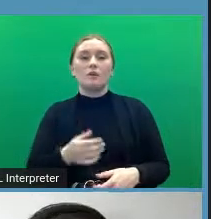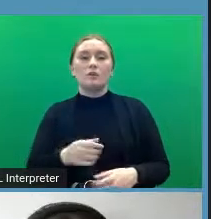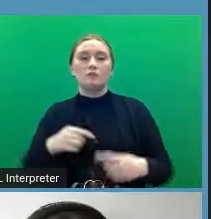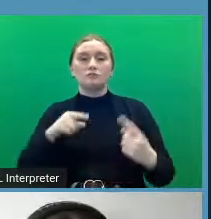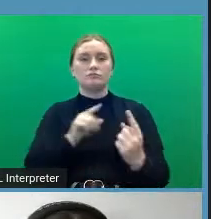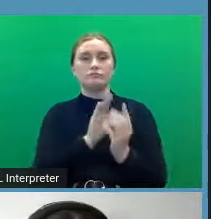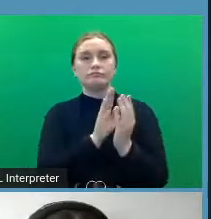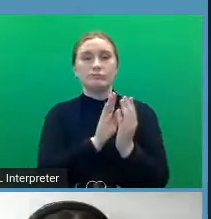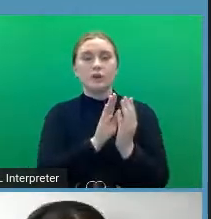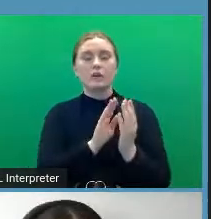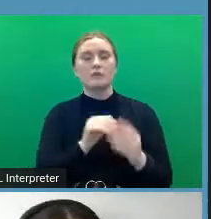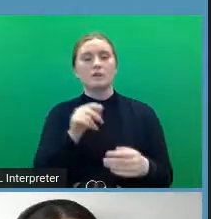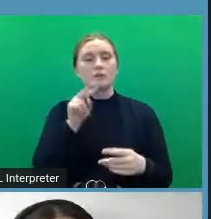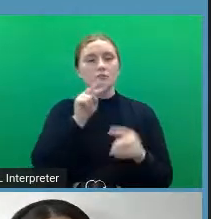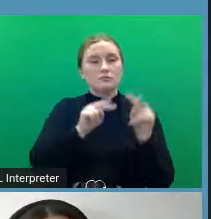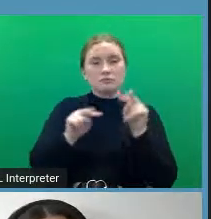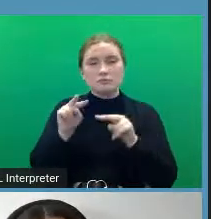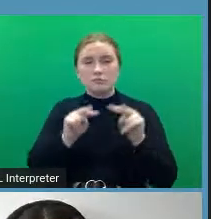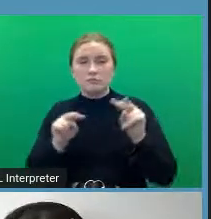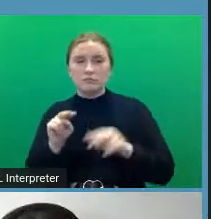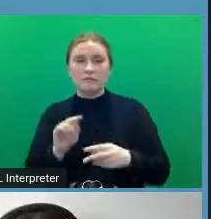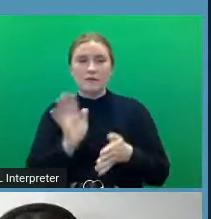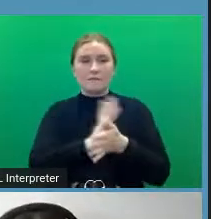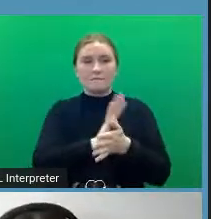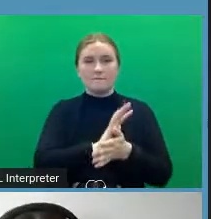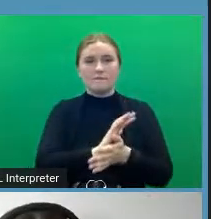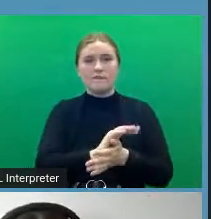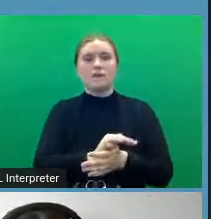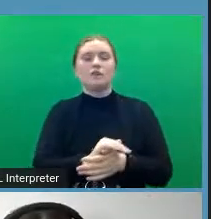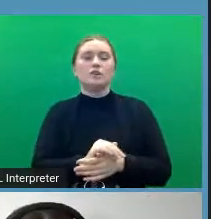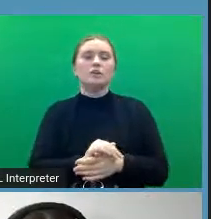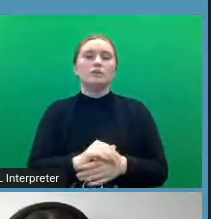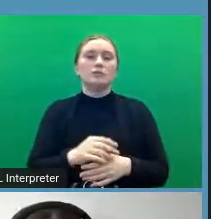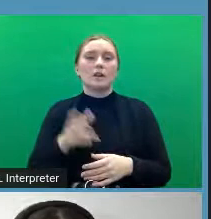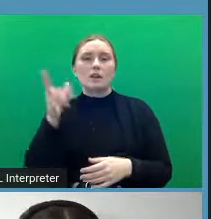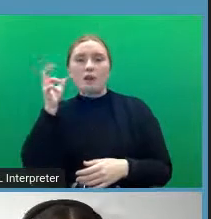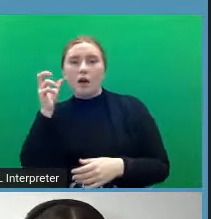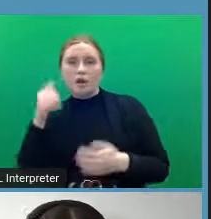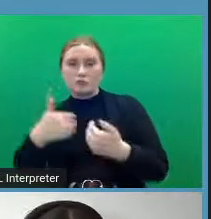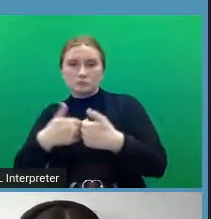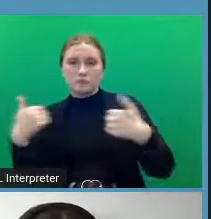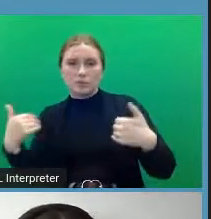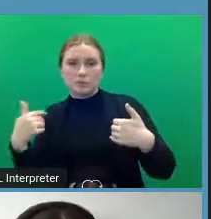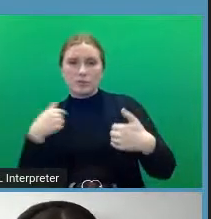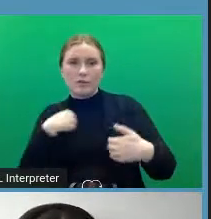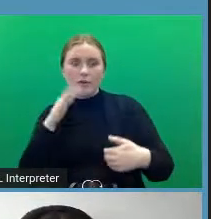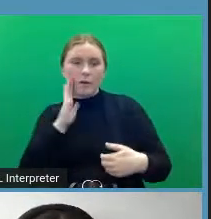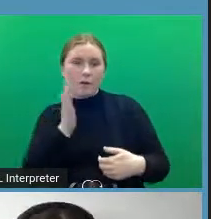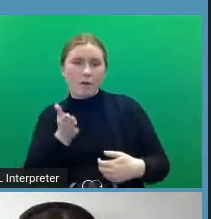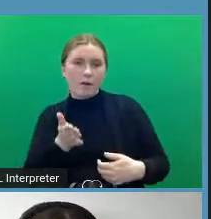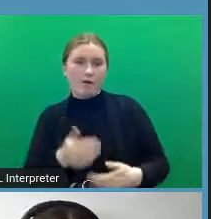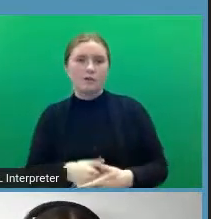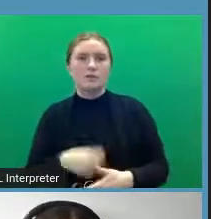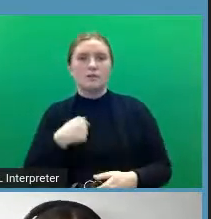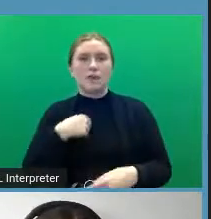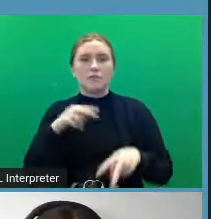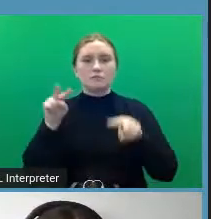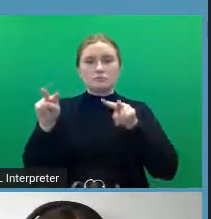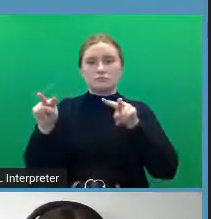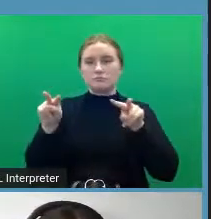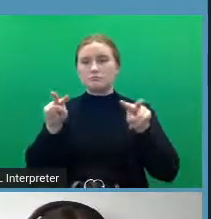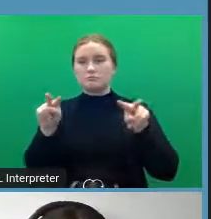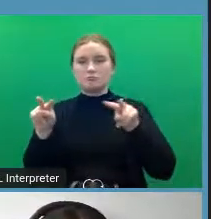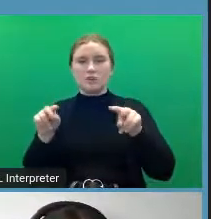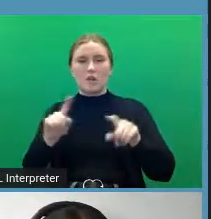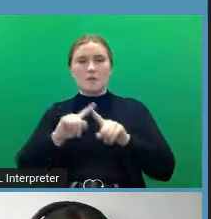the footage capture and then approaching it from the audio only, right? So you're looking at each way in which